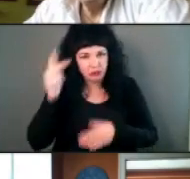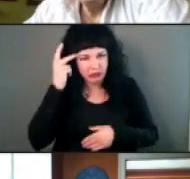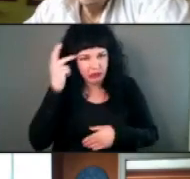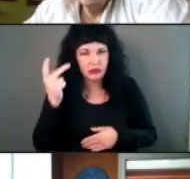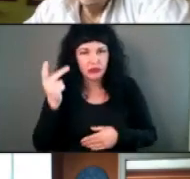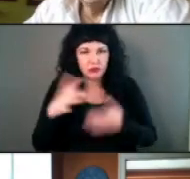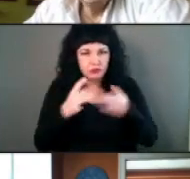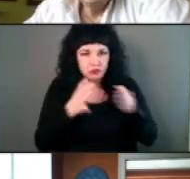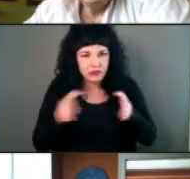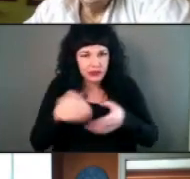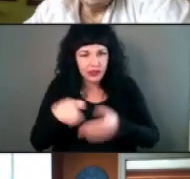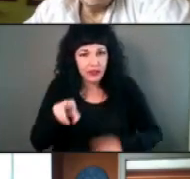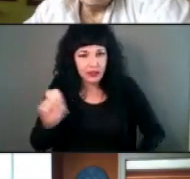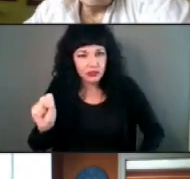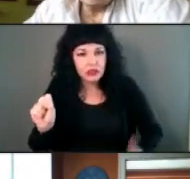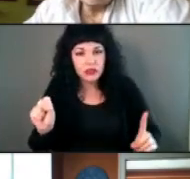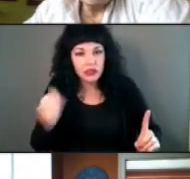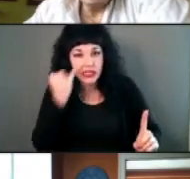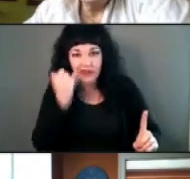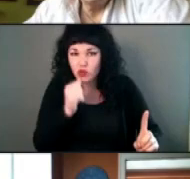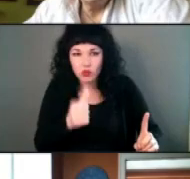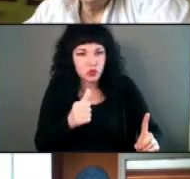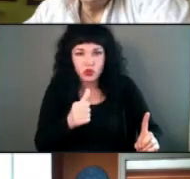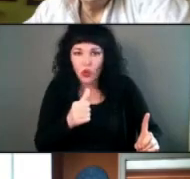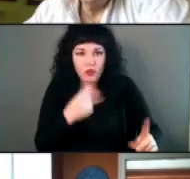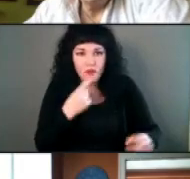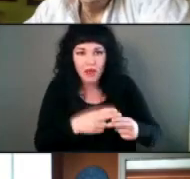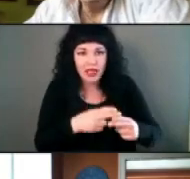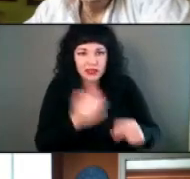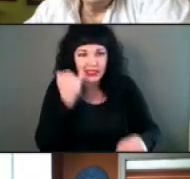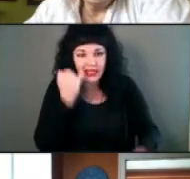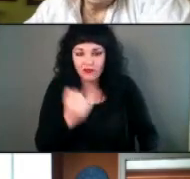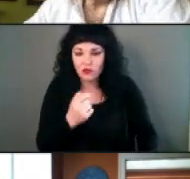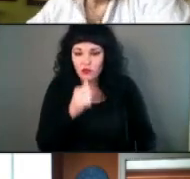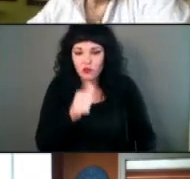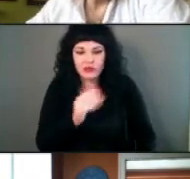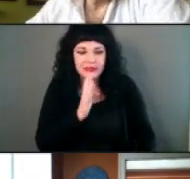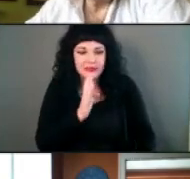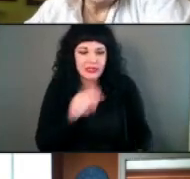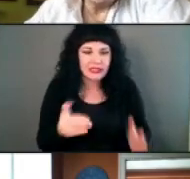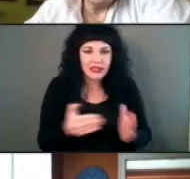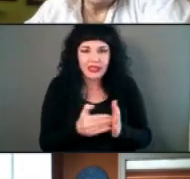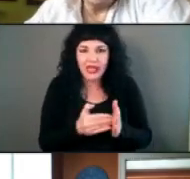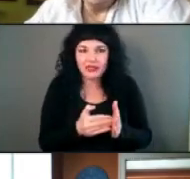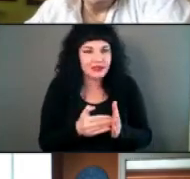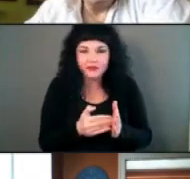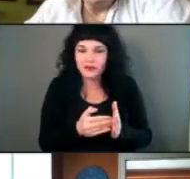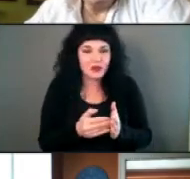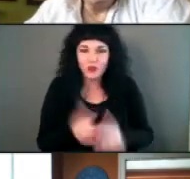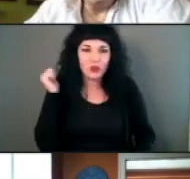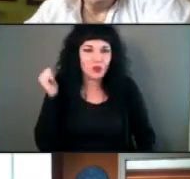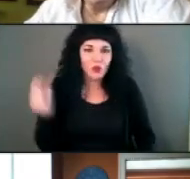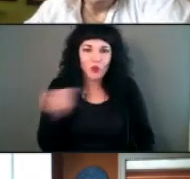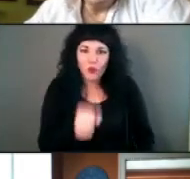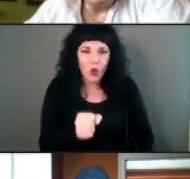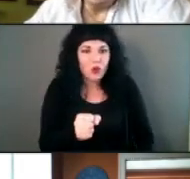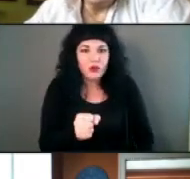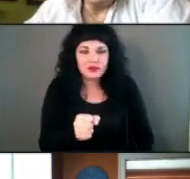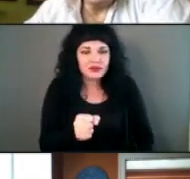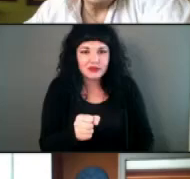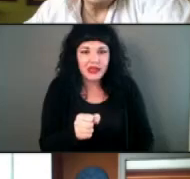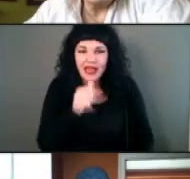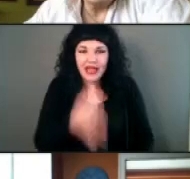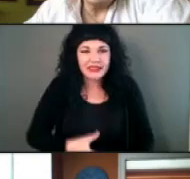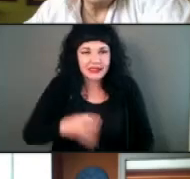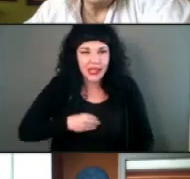supported. This is intolerable. It's unacceptable. Looking at children in cages, it brought tears to